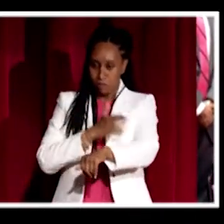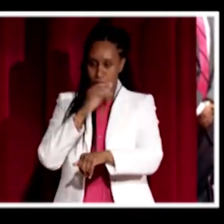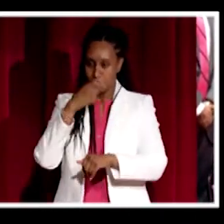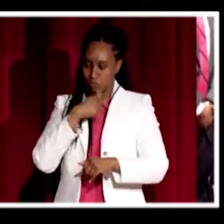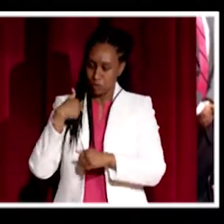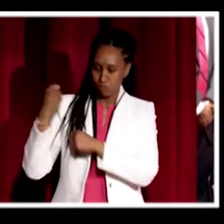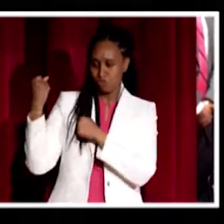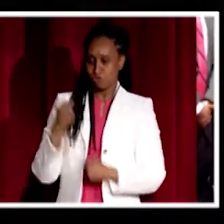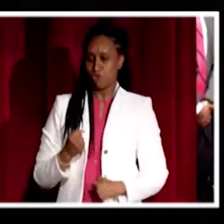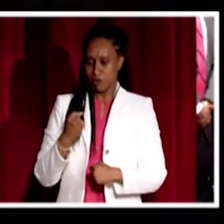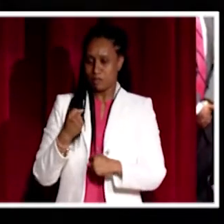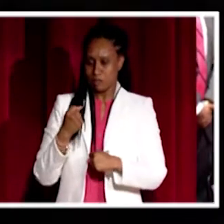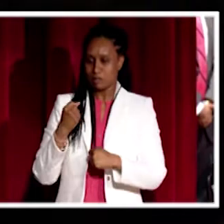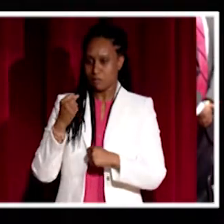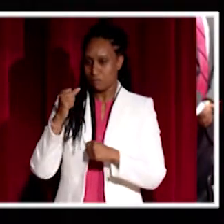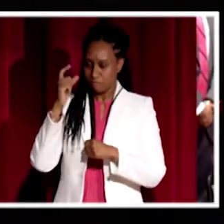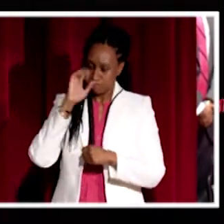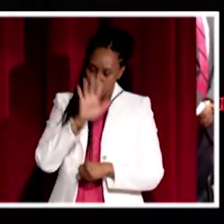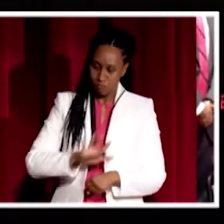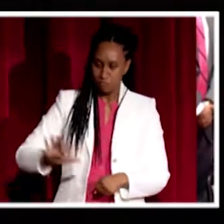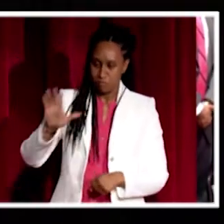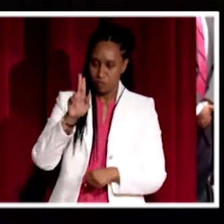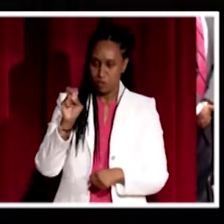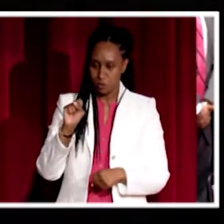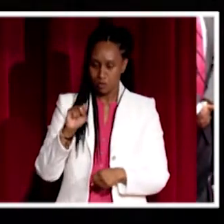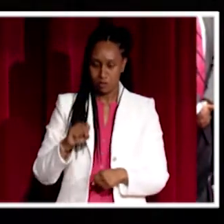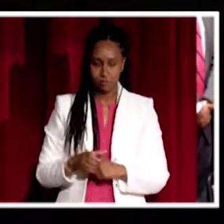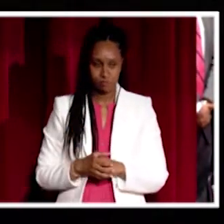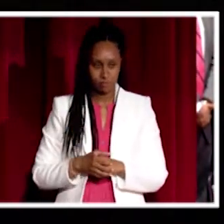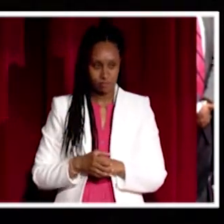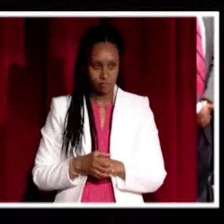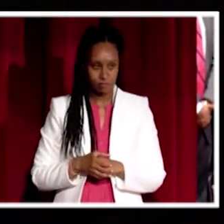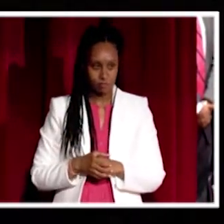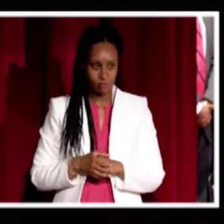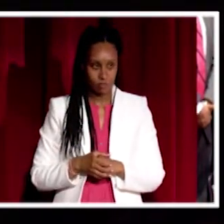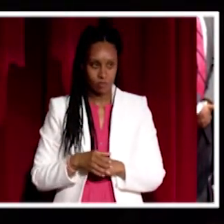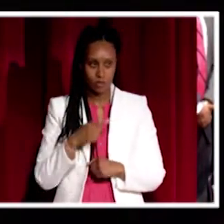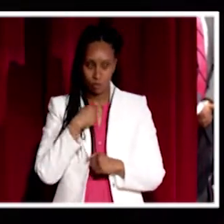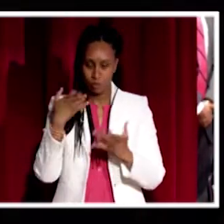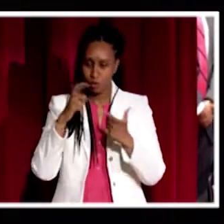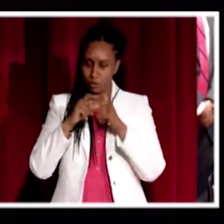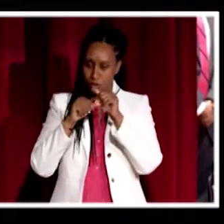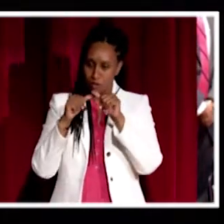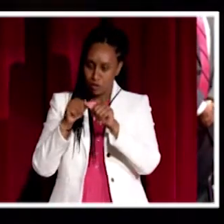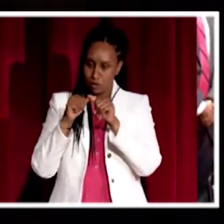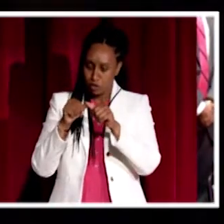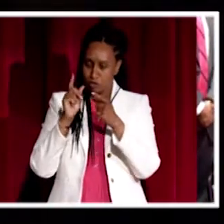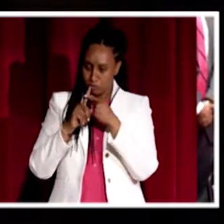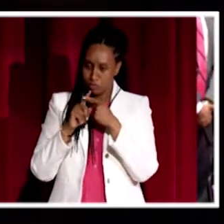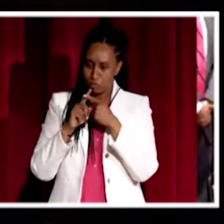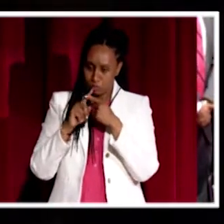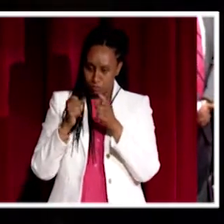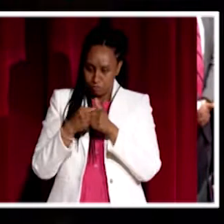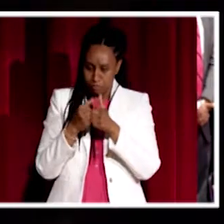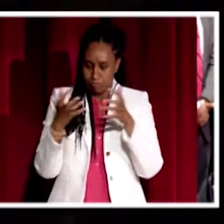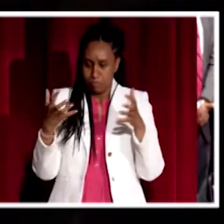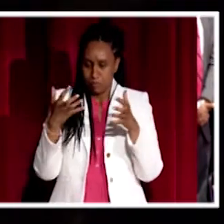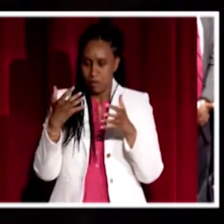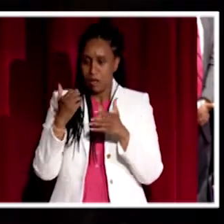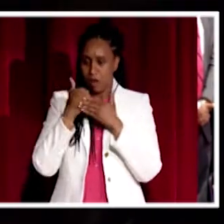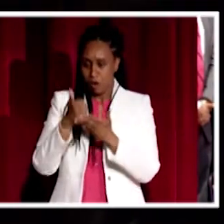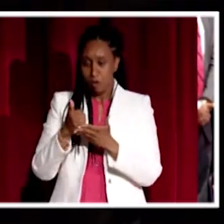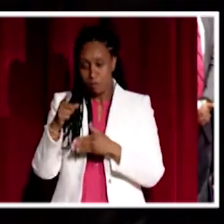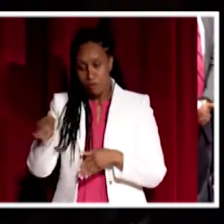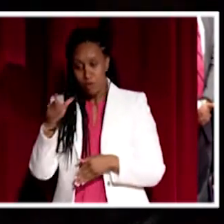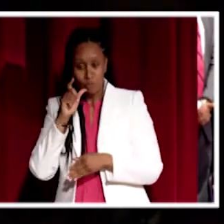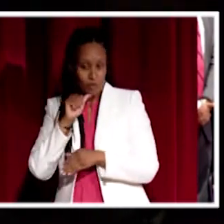in the nation, thus contributing to advancing the commitment to getting our unemployed